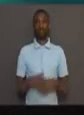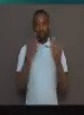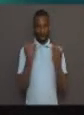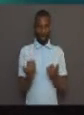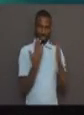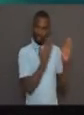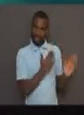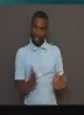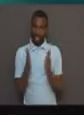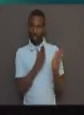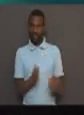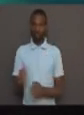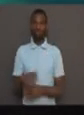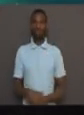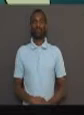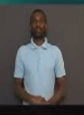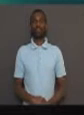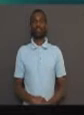Students, let's get ready.